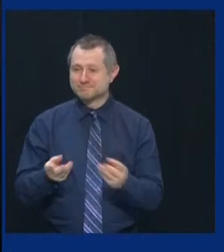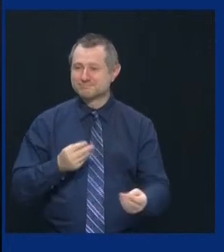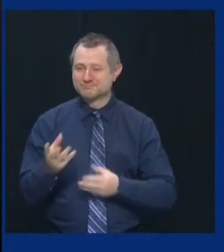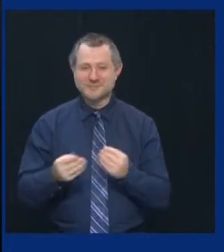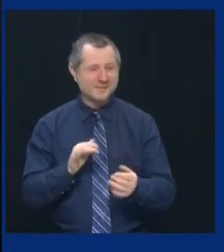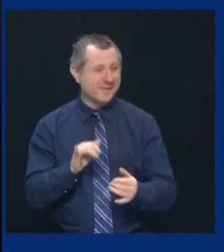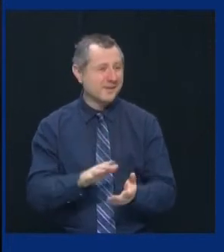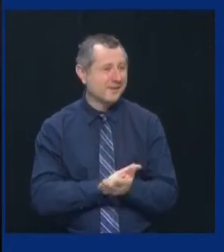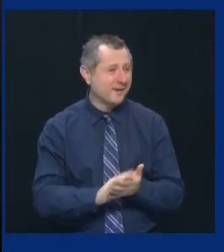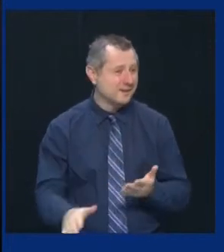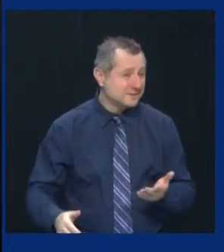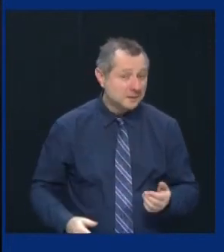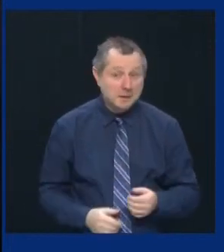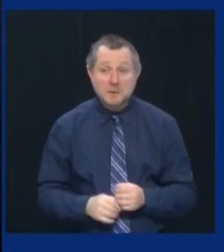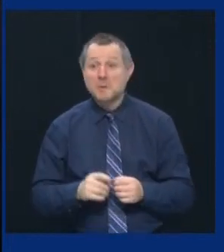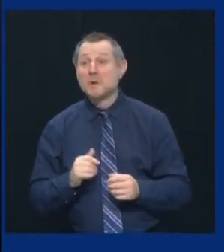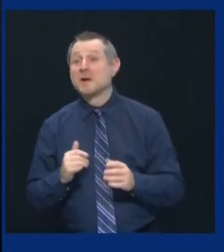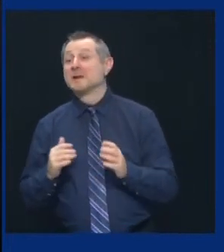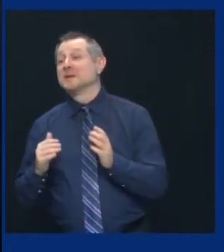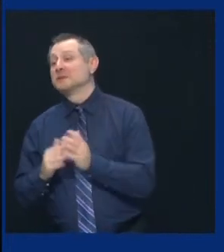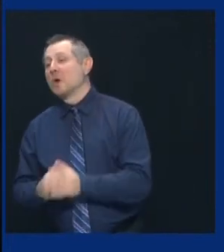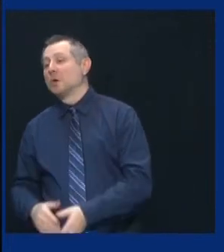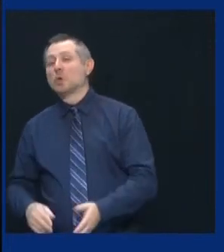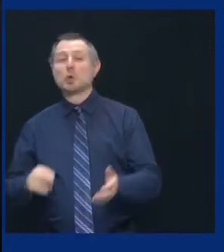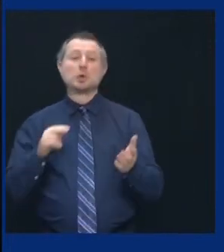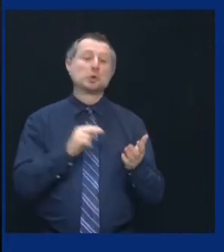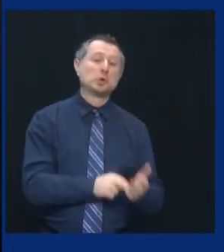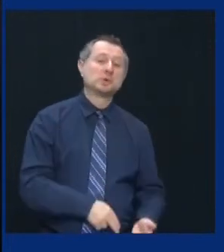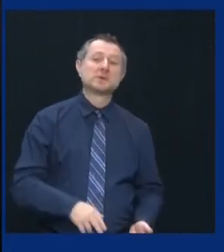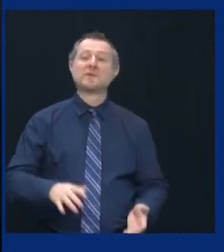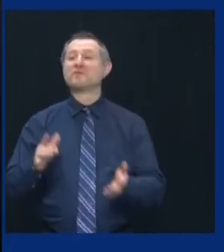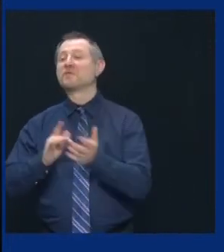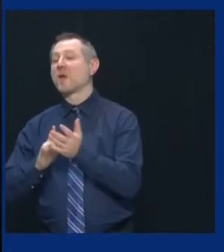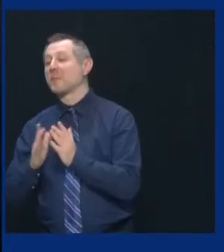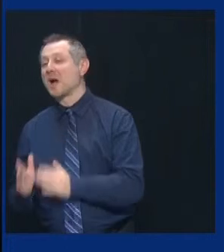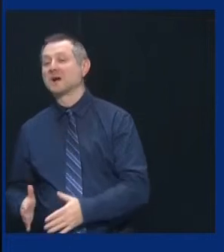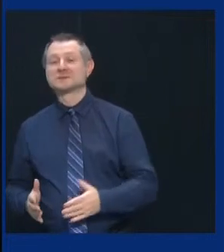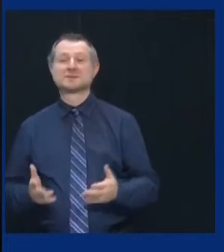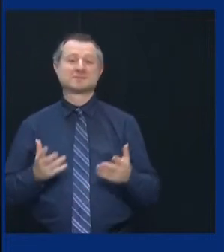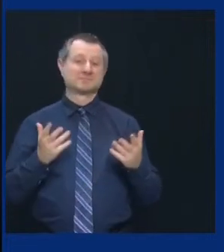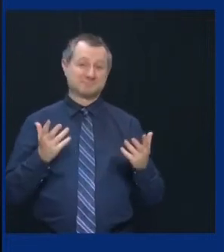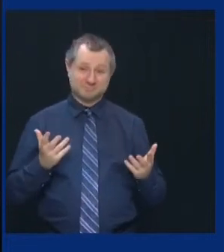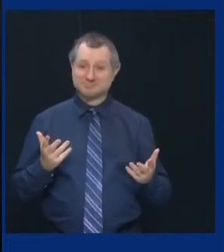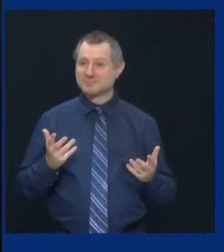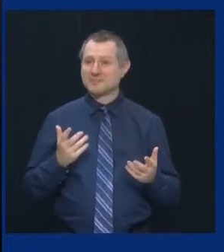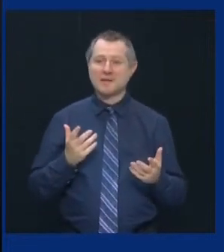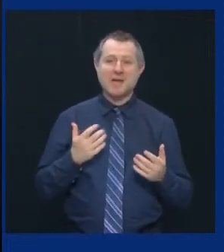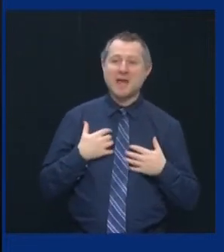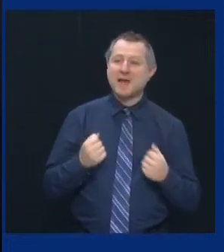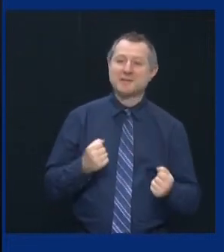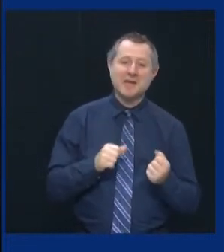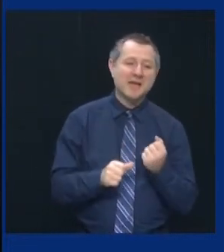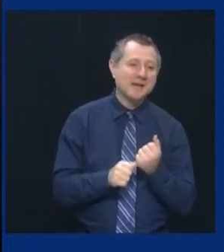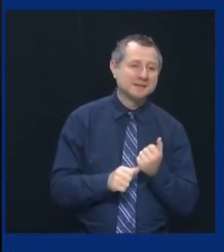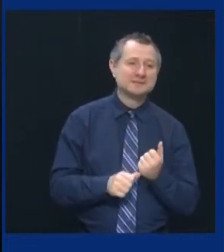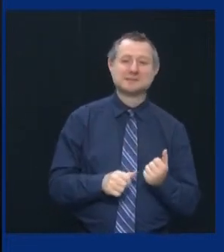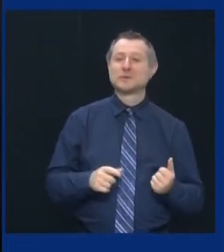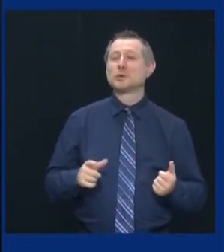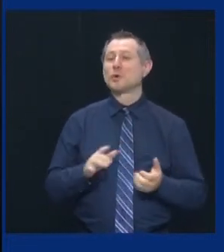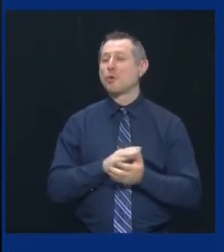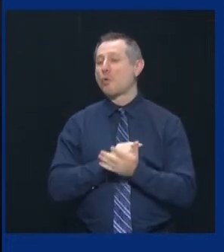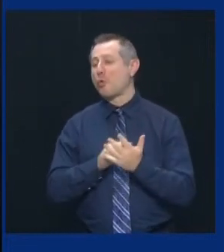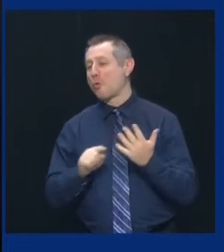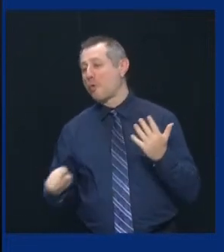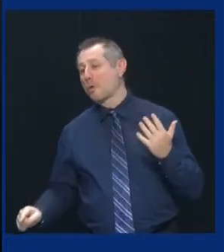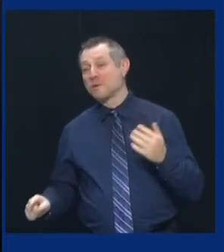this. You're going to have doctors and nurses and pharmacists and health aides